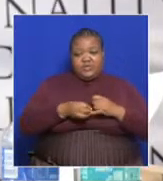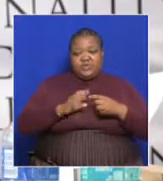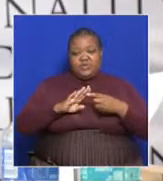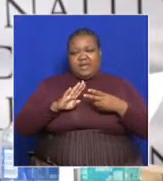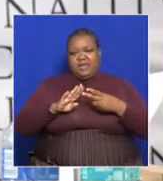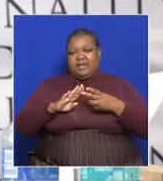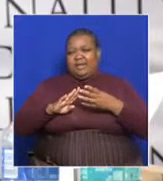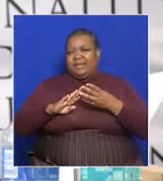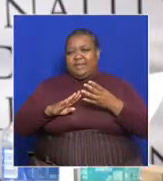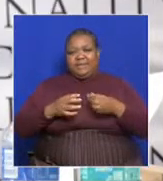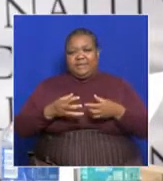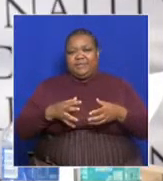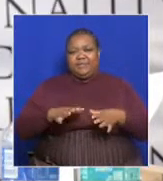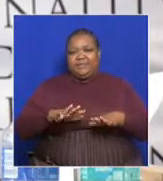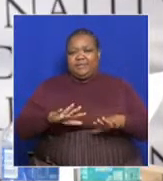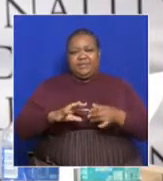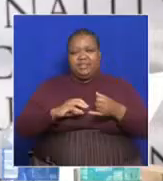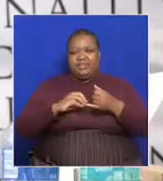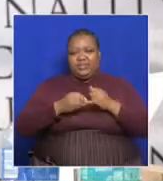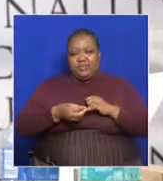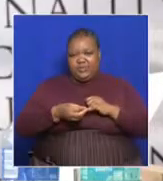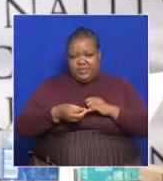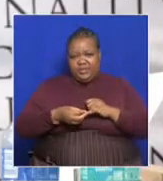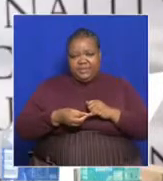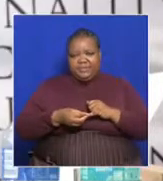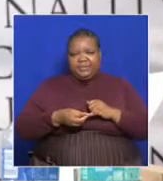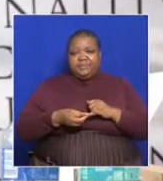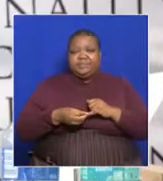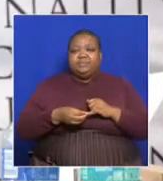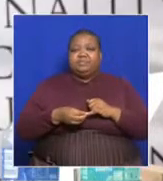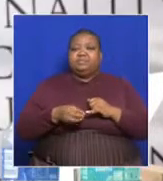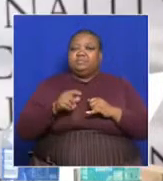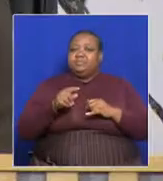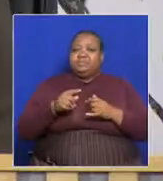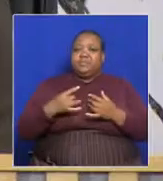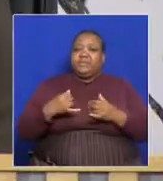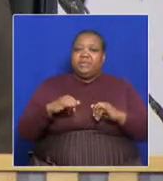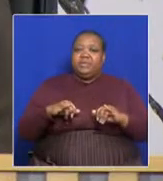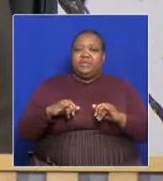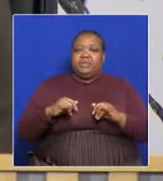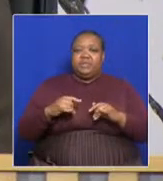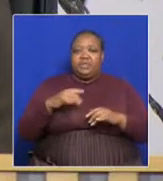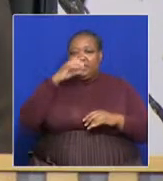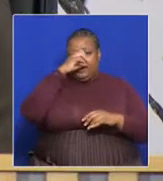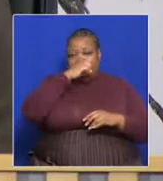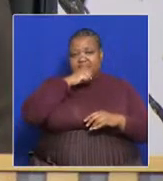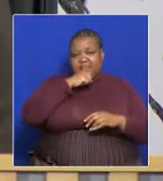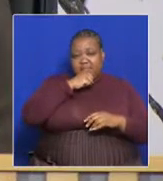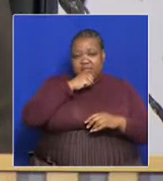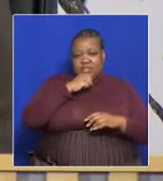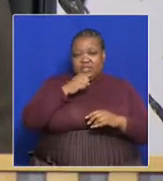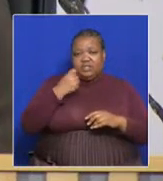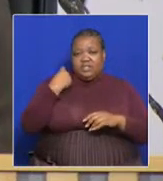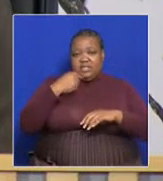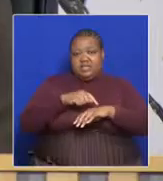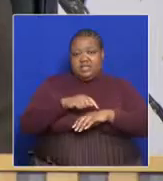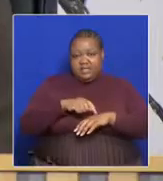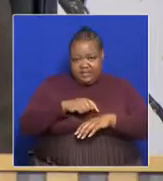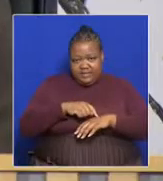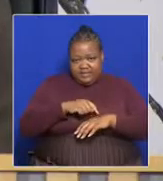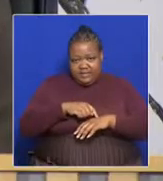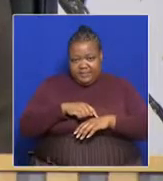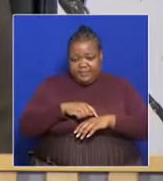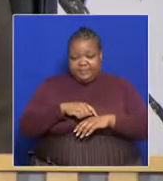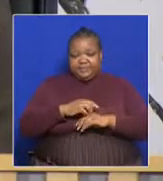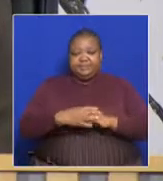right? We've established that actually you hadn't. You just made assumptions at the time. You considered as much,